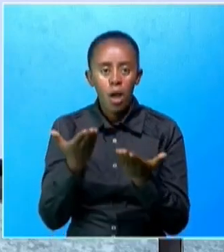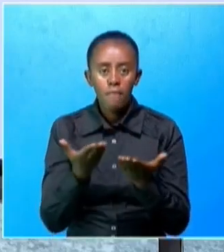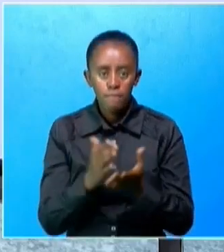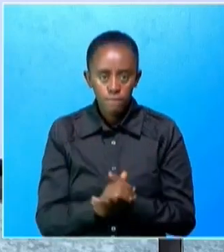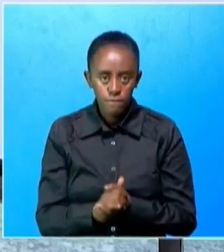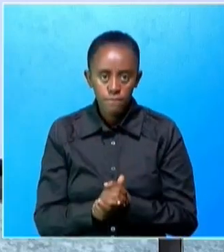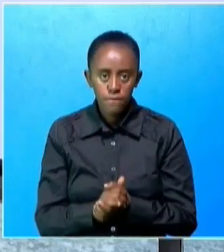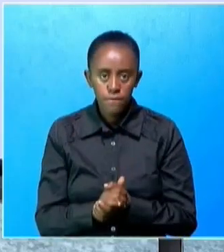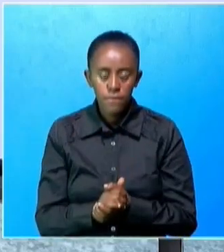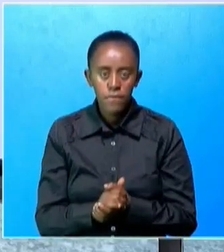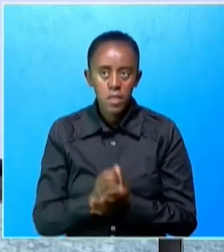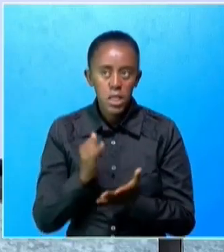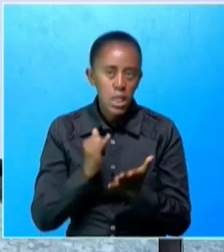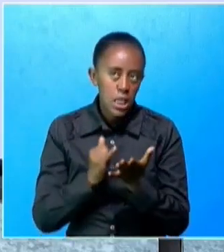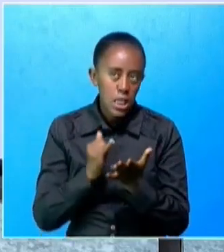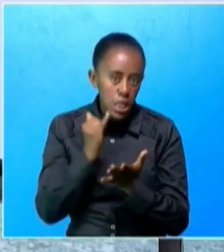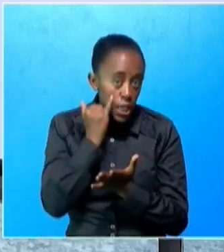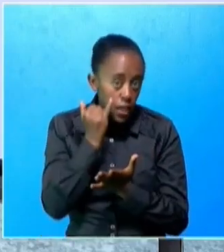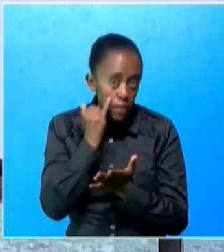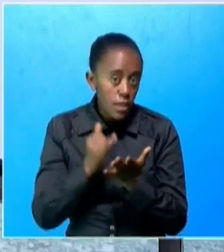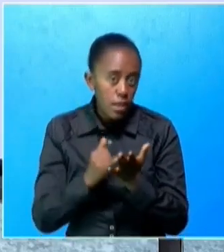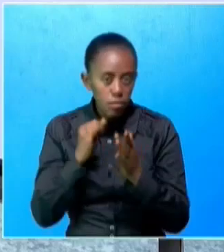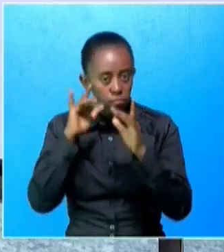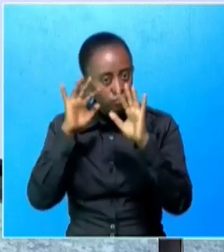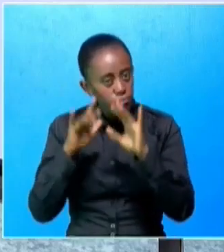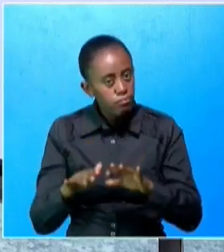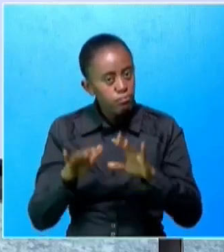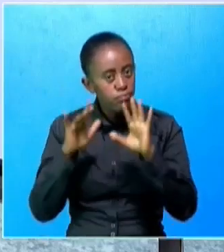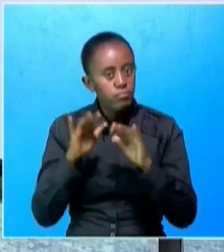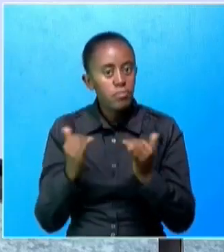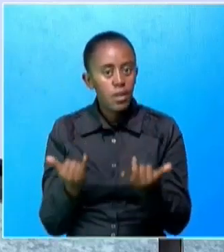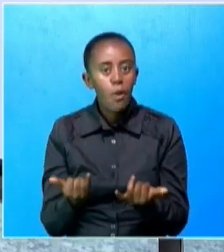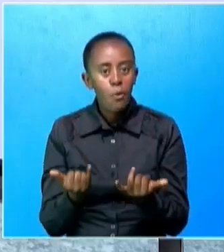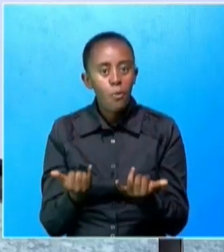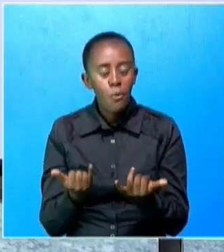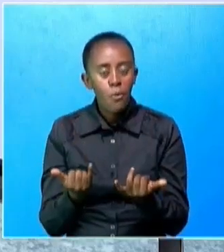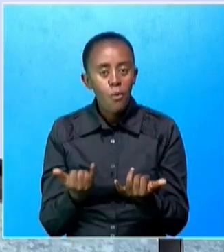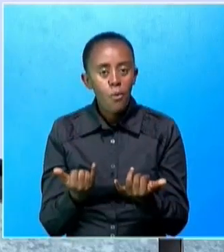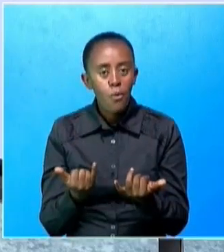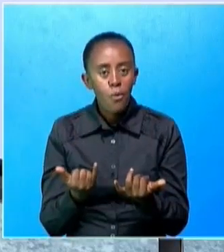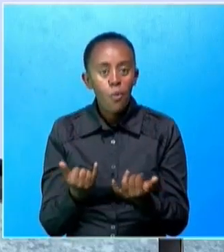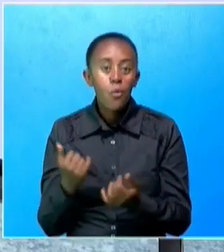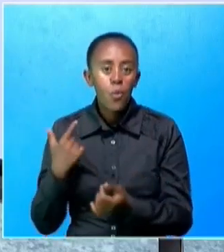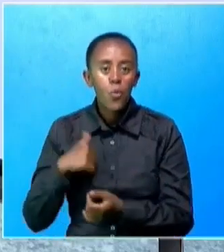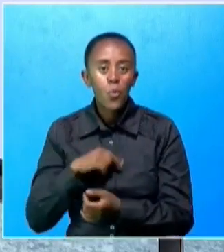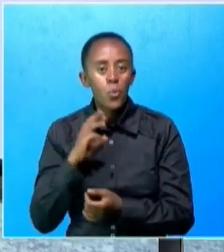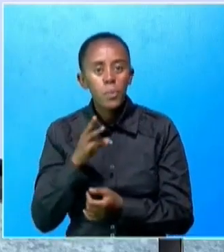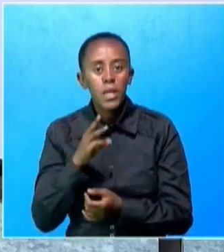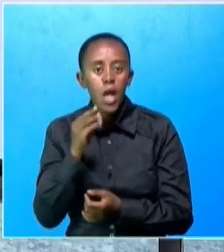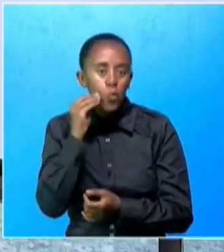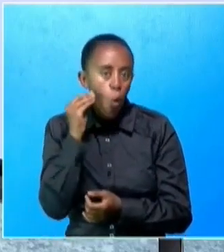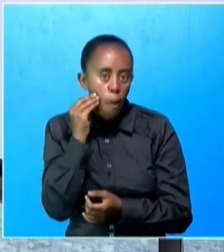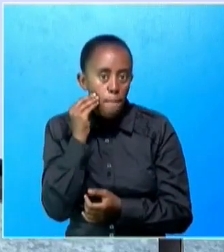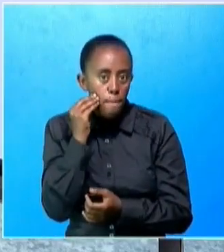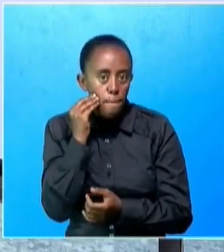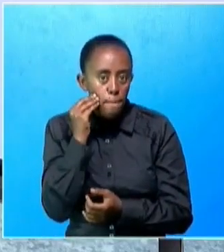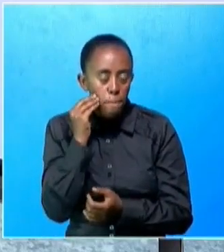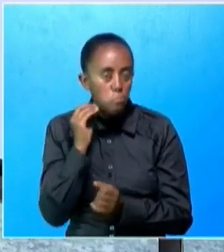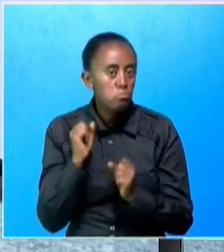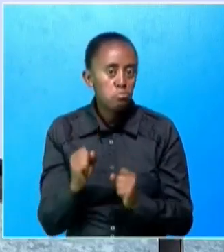Okay? If it rains, now we'll be at home, also possible. Yeah.